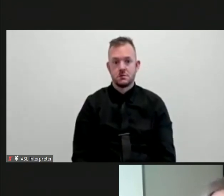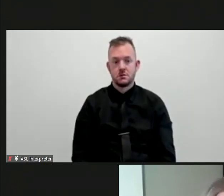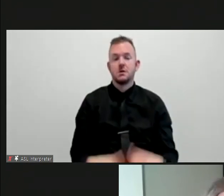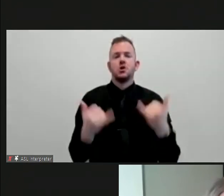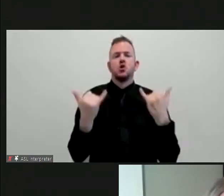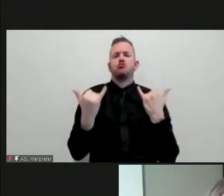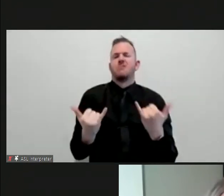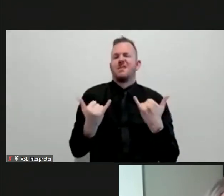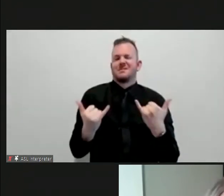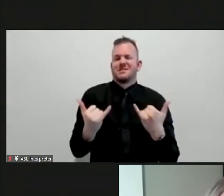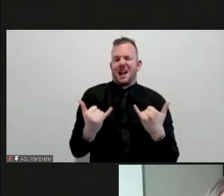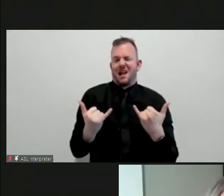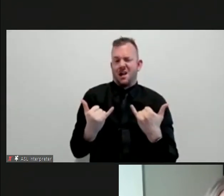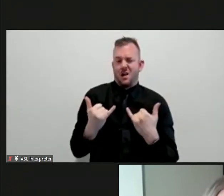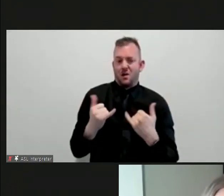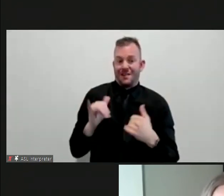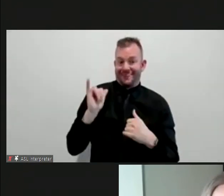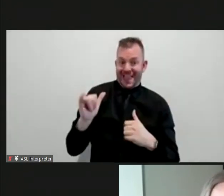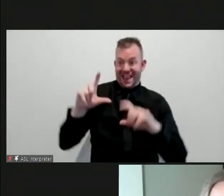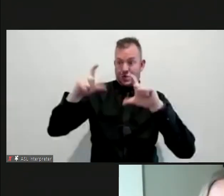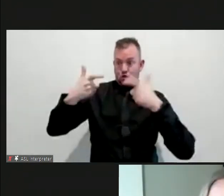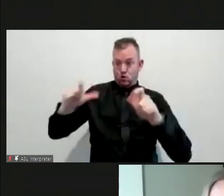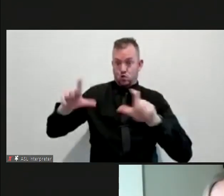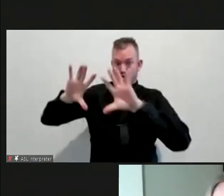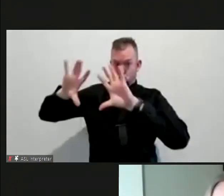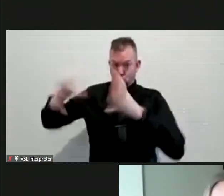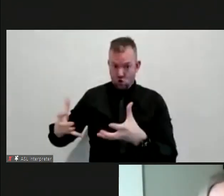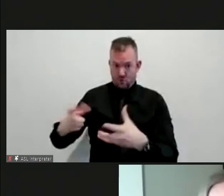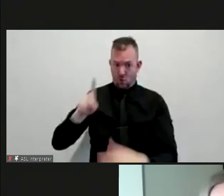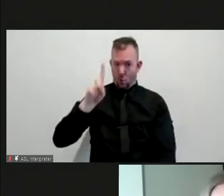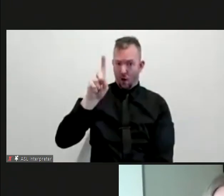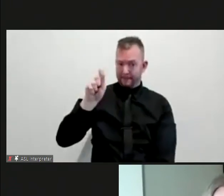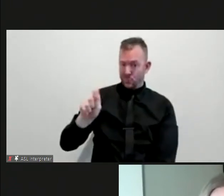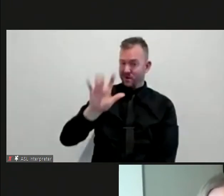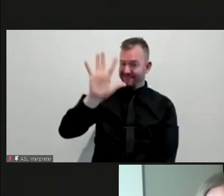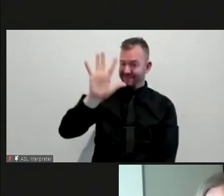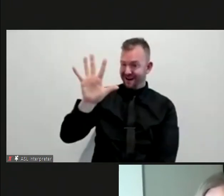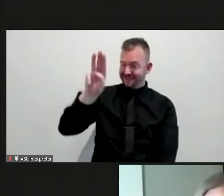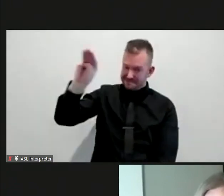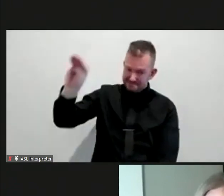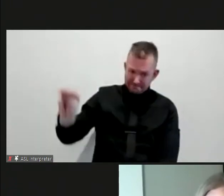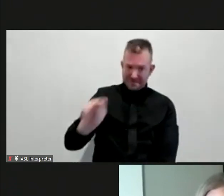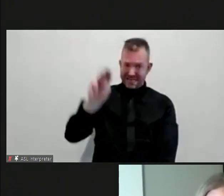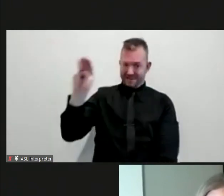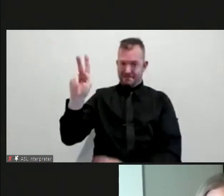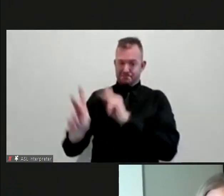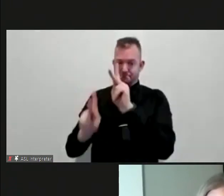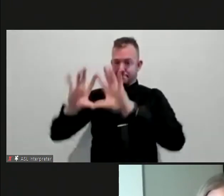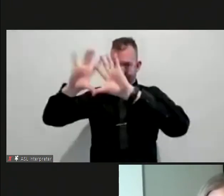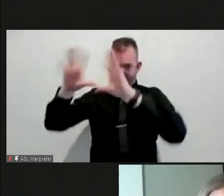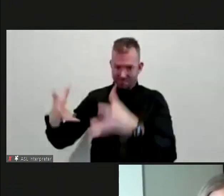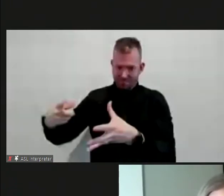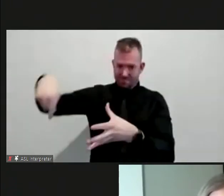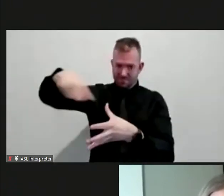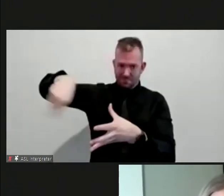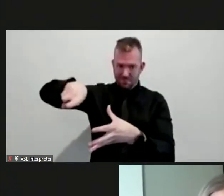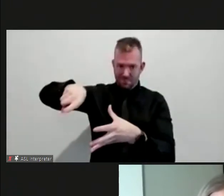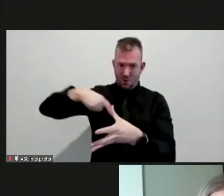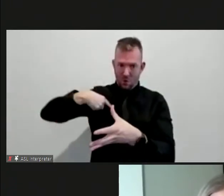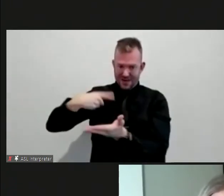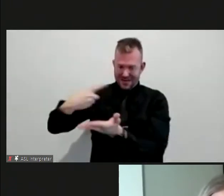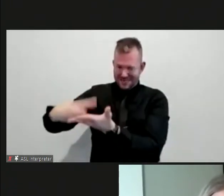million. It's a very large group with when we're talking essential workers. So we do